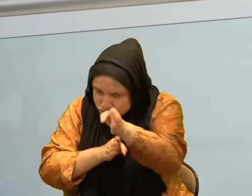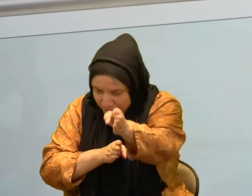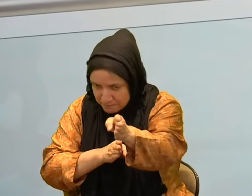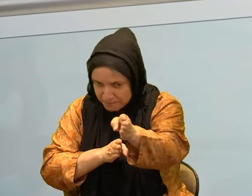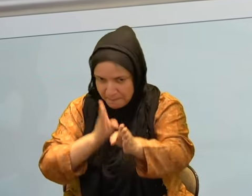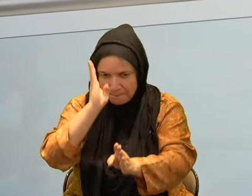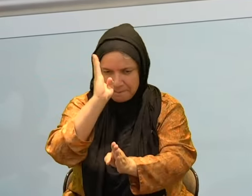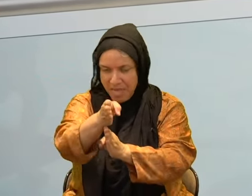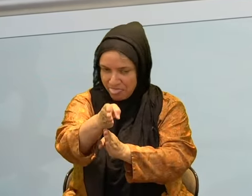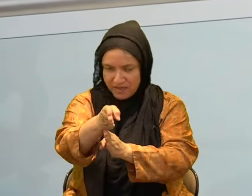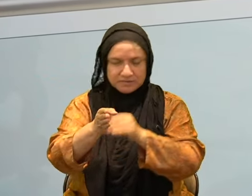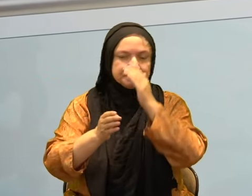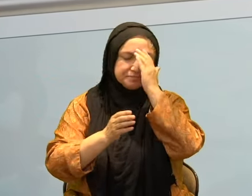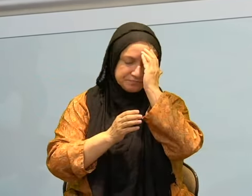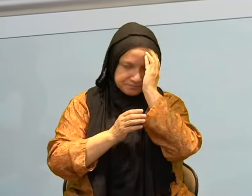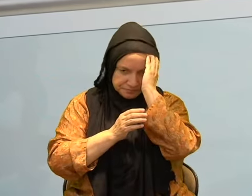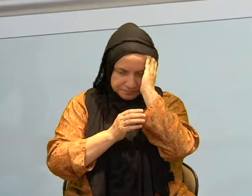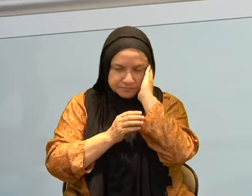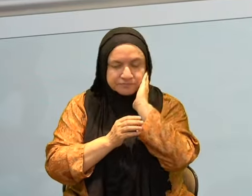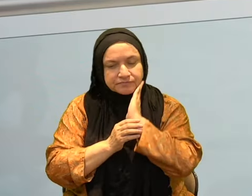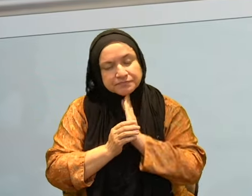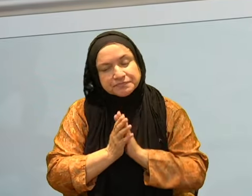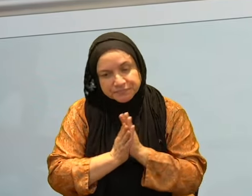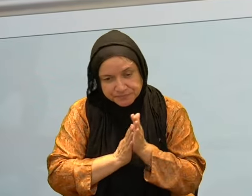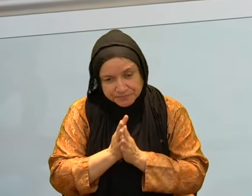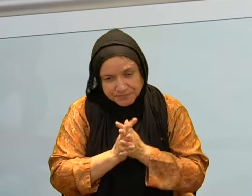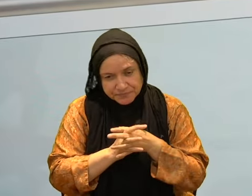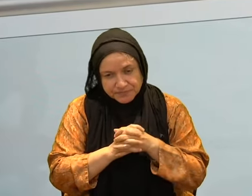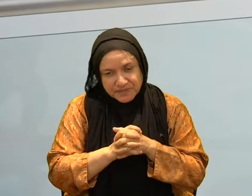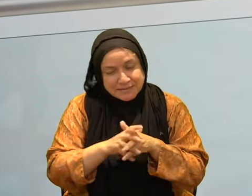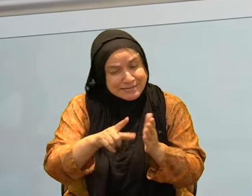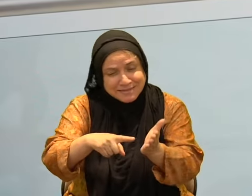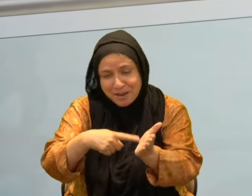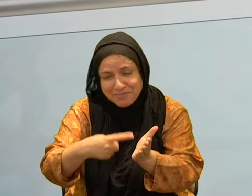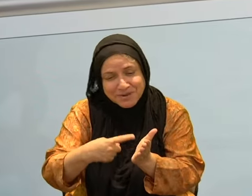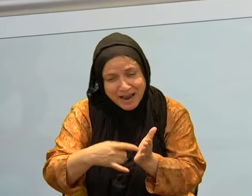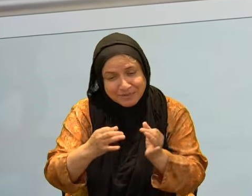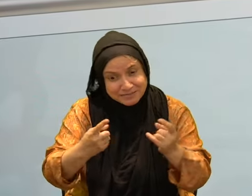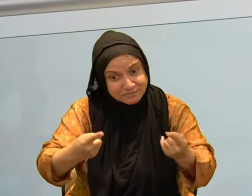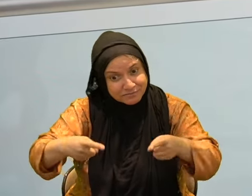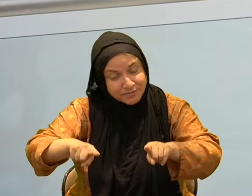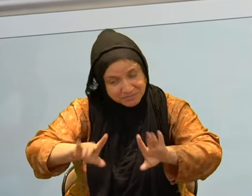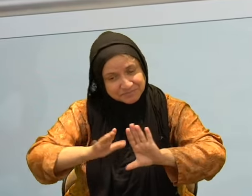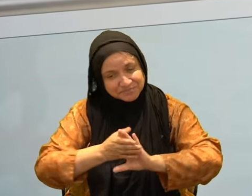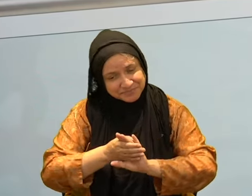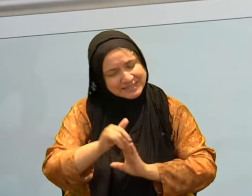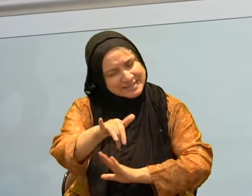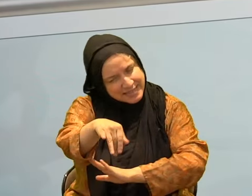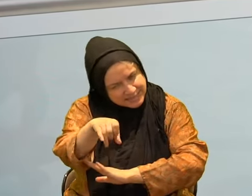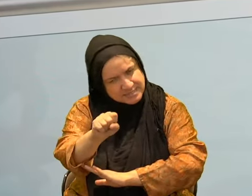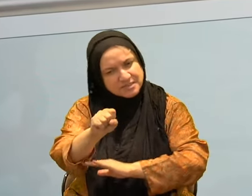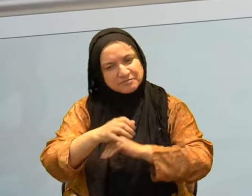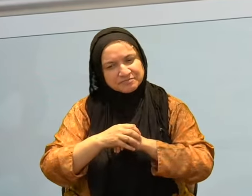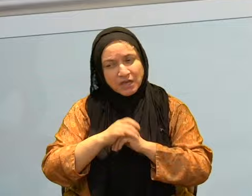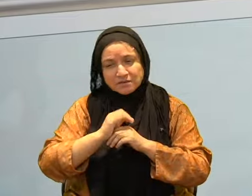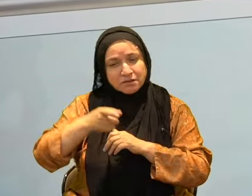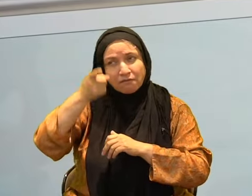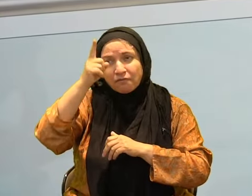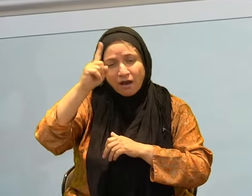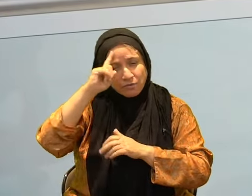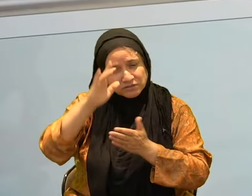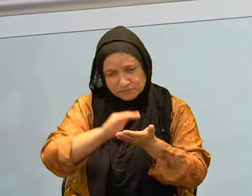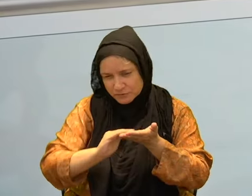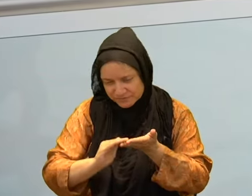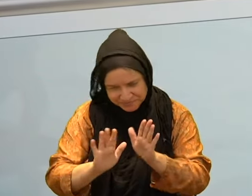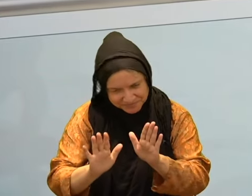point. And if there's a departure, sometimes an excuse, sometimes something where you have a special circumstance, where you have fiqh